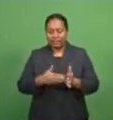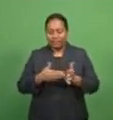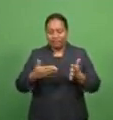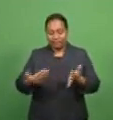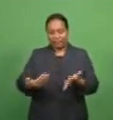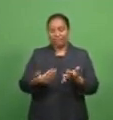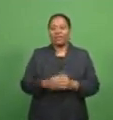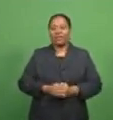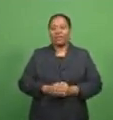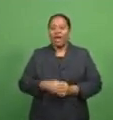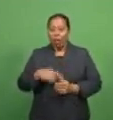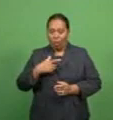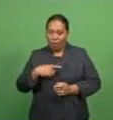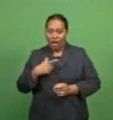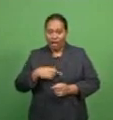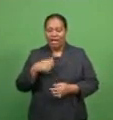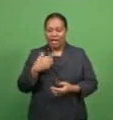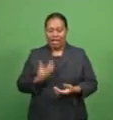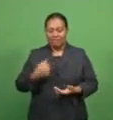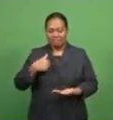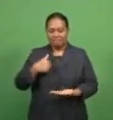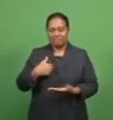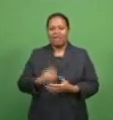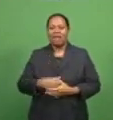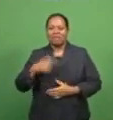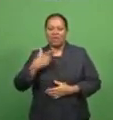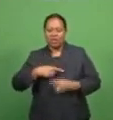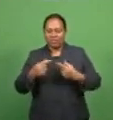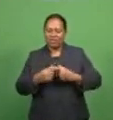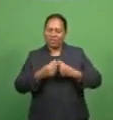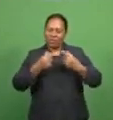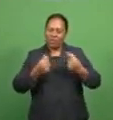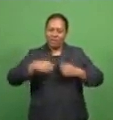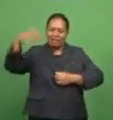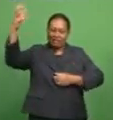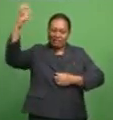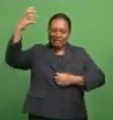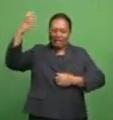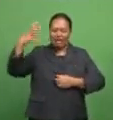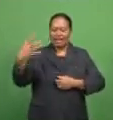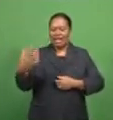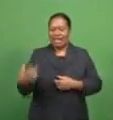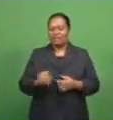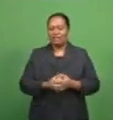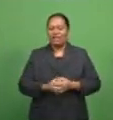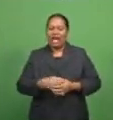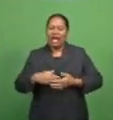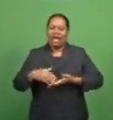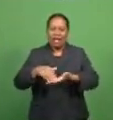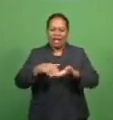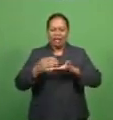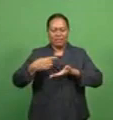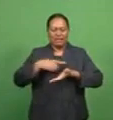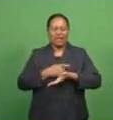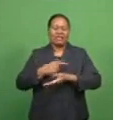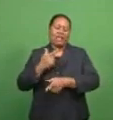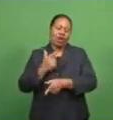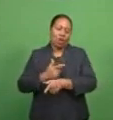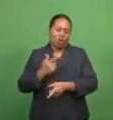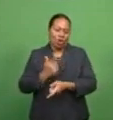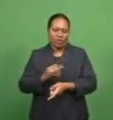the reason why I am here, it's all because of the great sunshine that is actually helping a lot of us with our